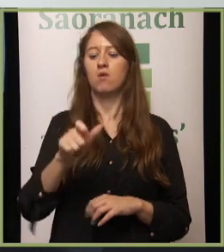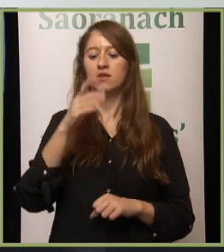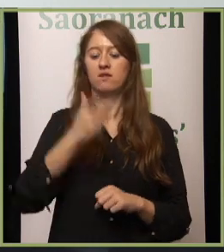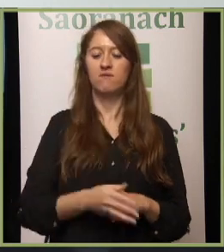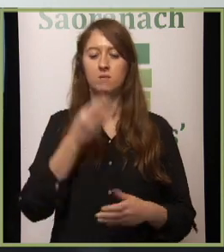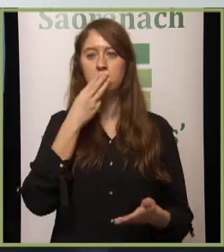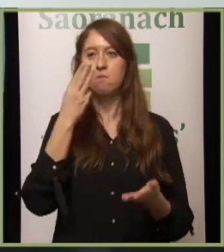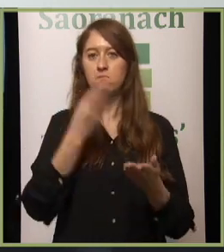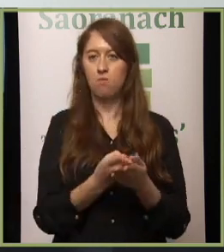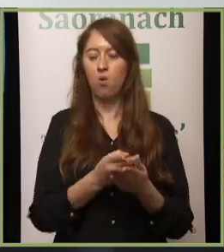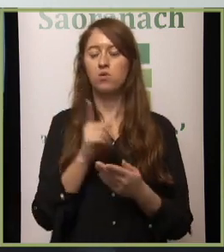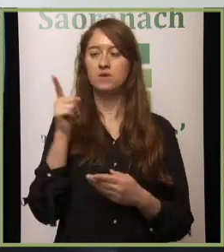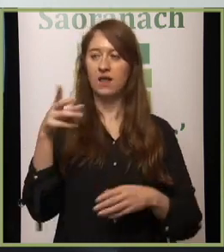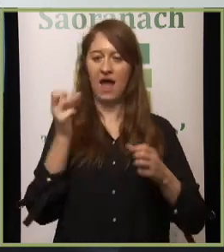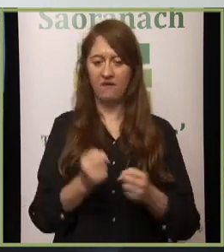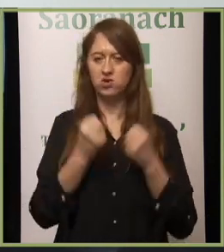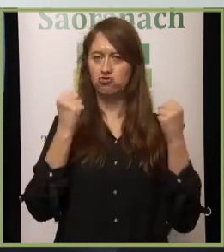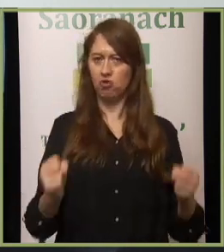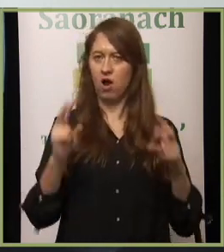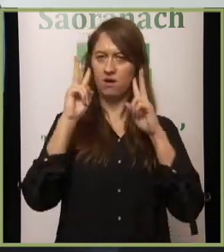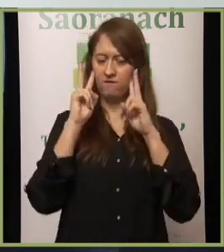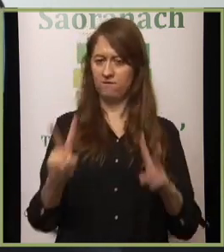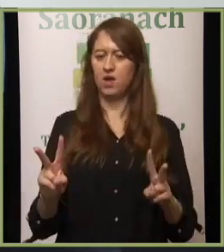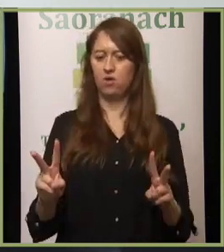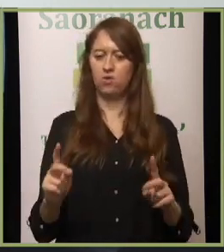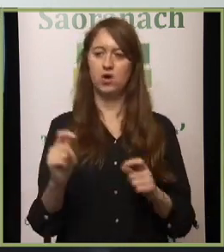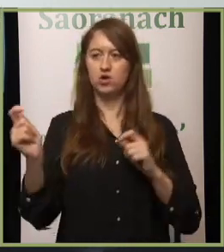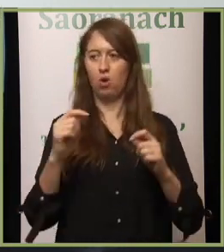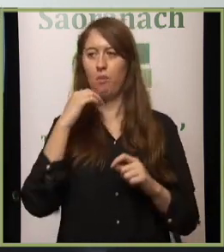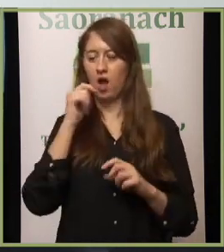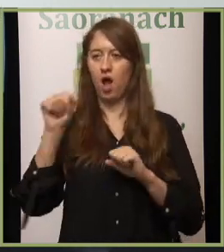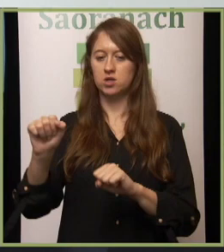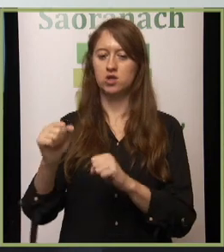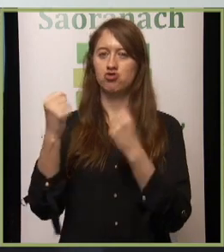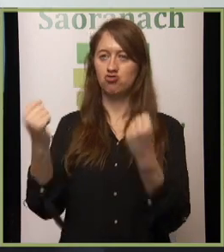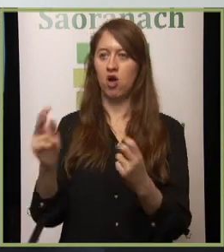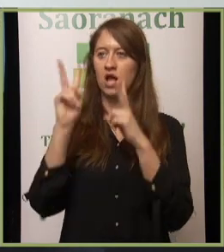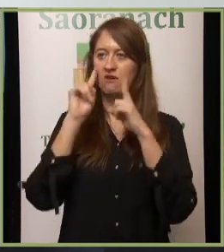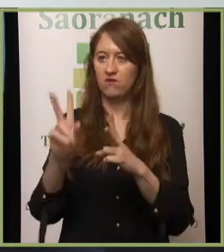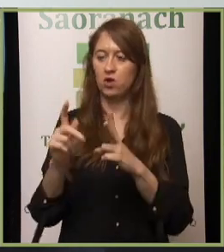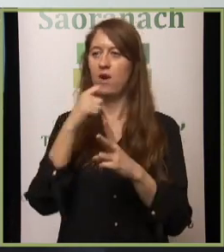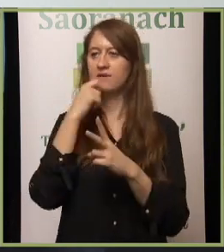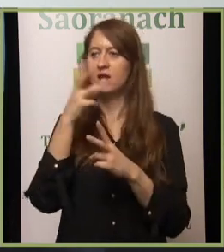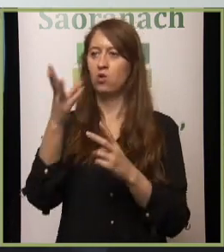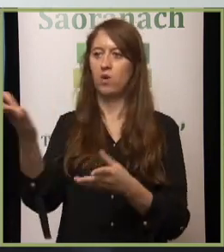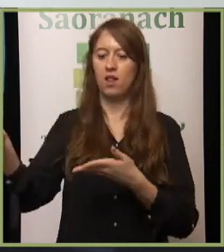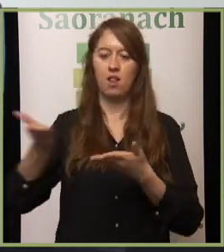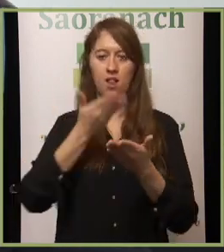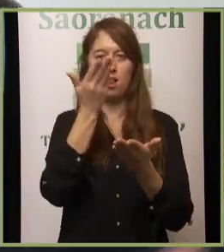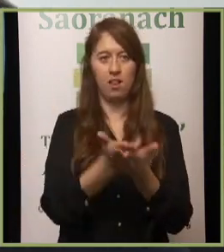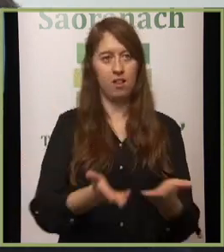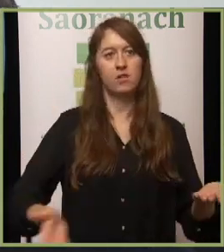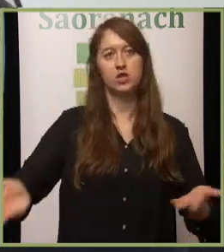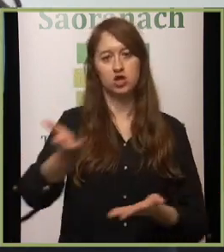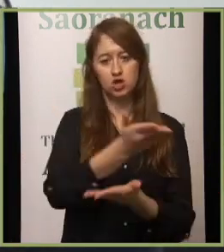had a strong view about it. And so with that, I agreed to put them to the Assembly for discussion. However,